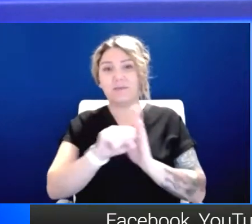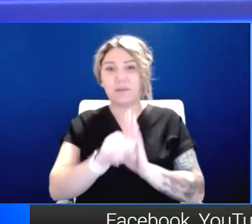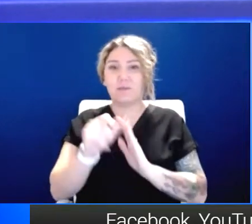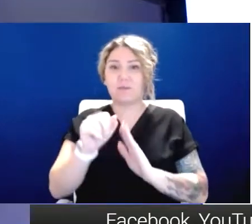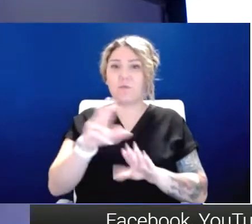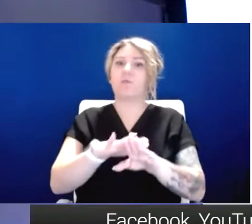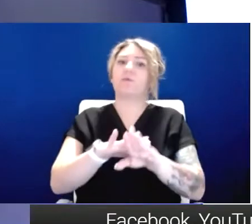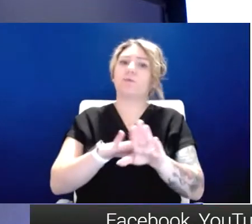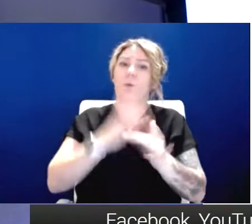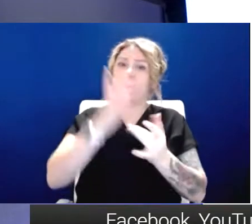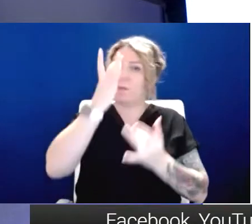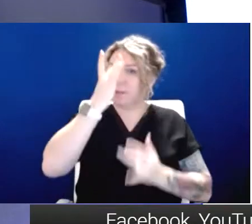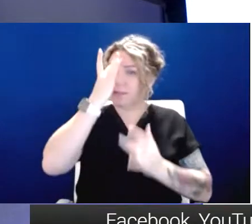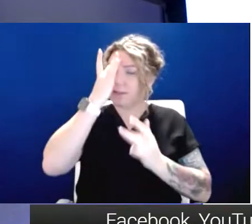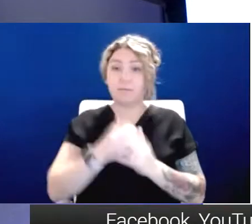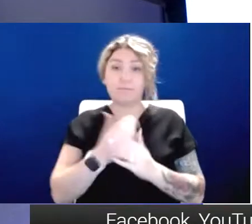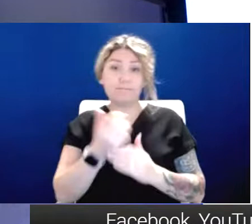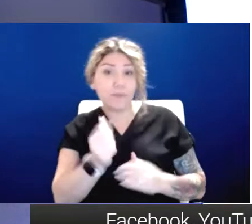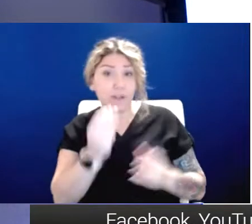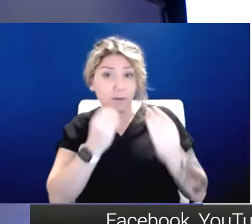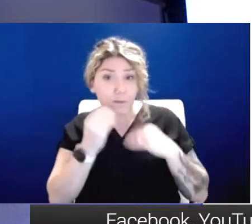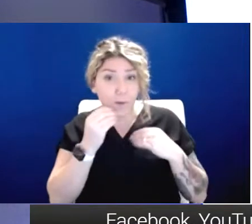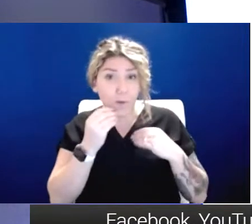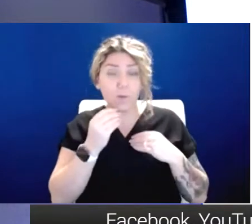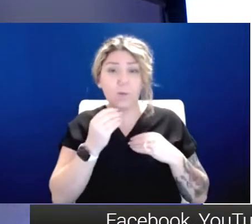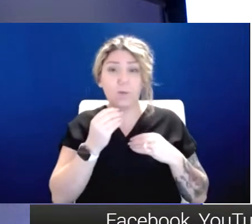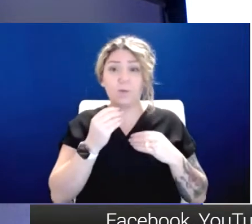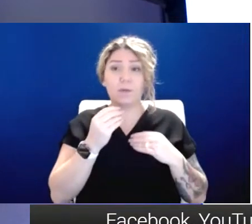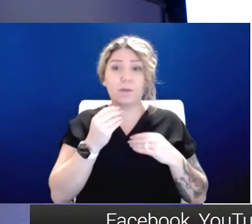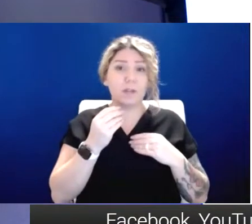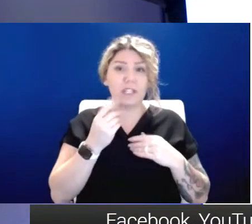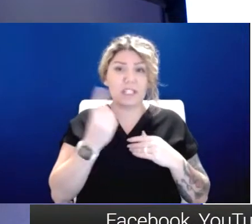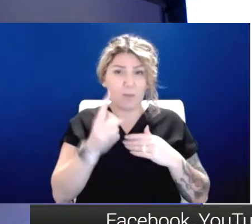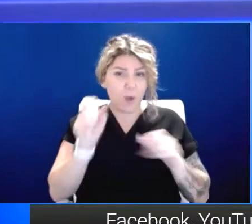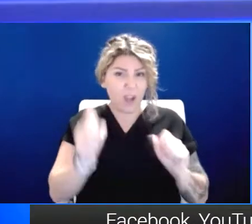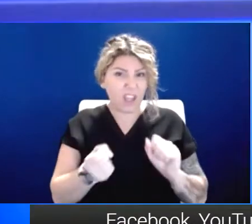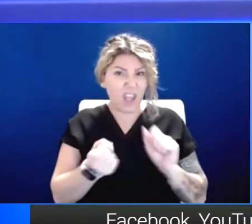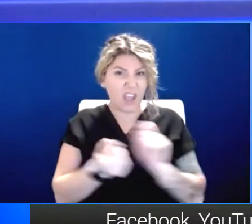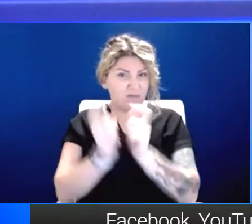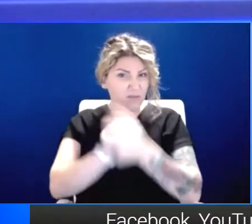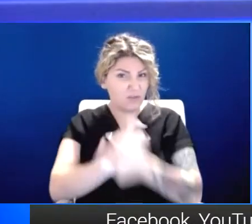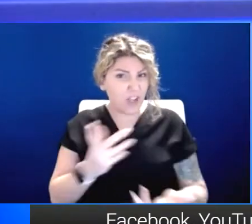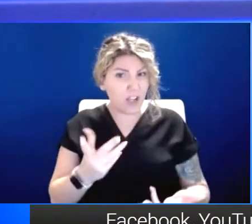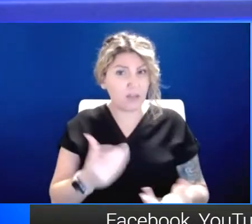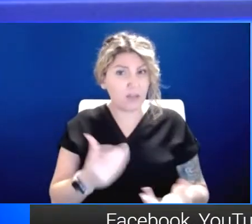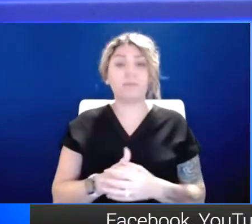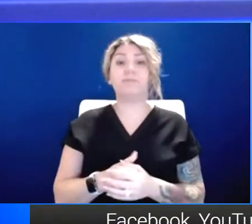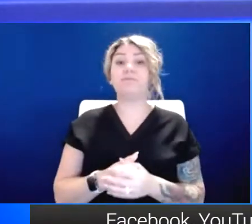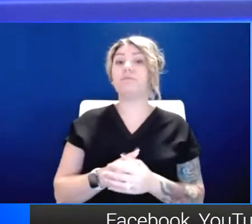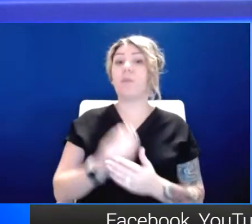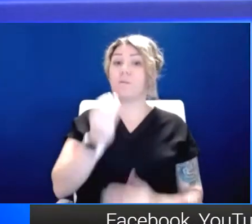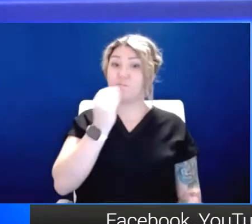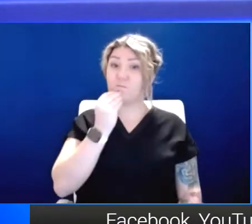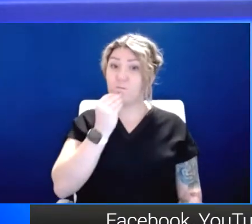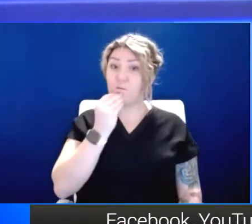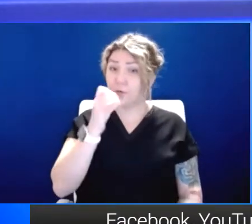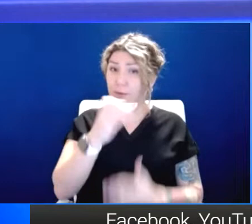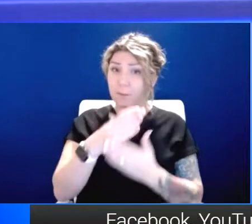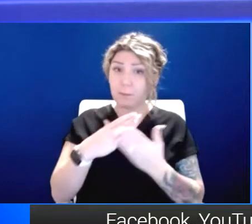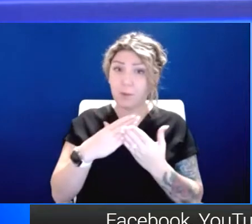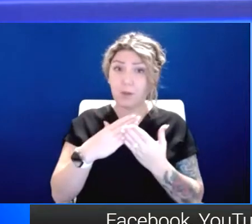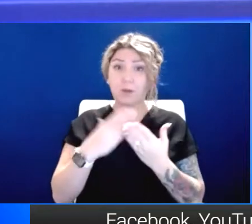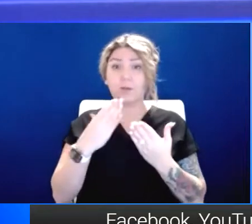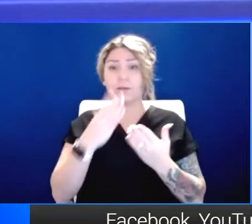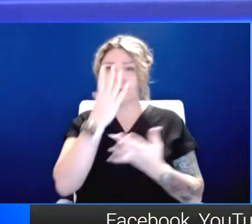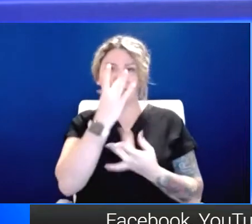disease. Any food or diet changes somebody could make? So, the food part is really an